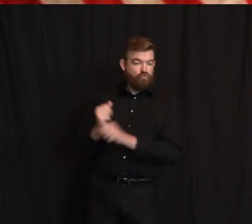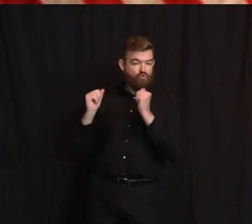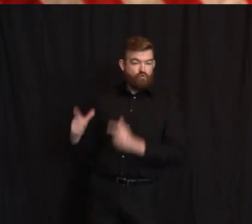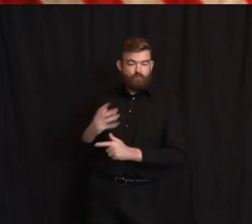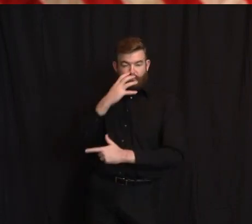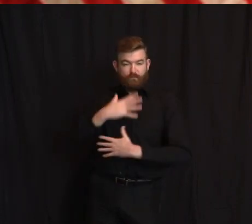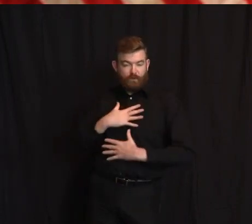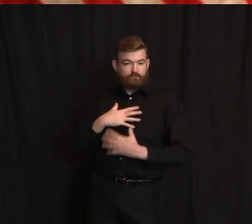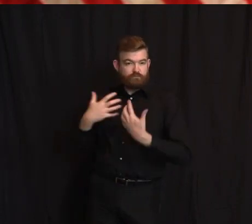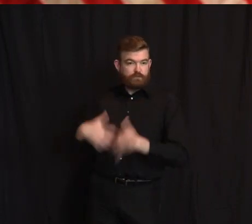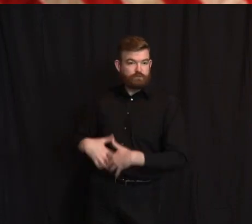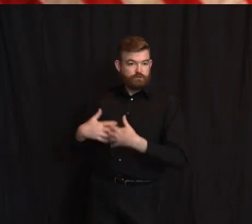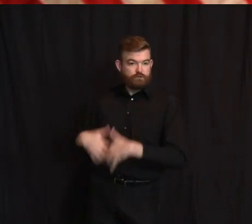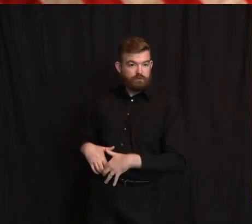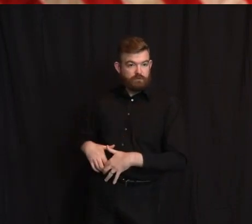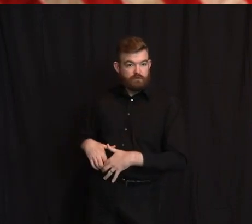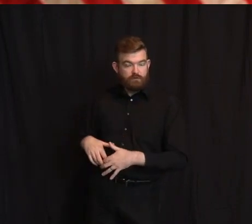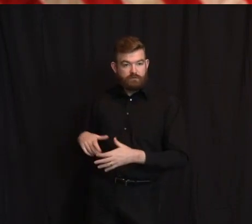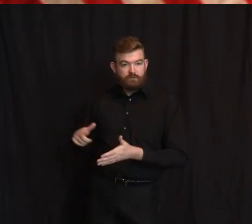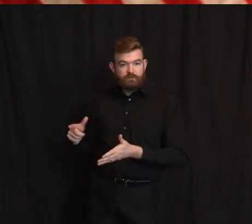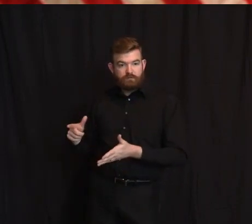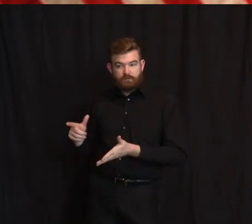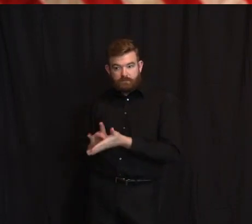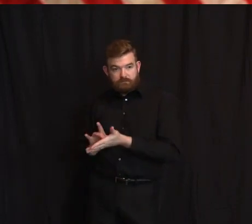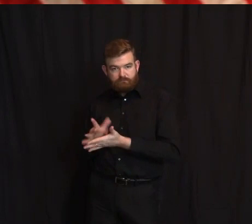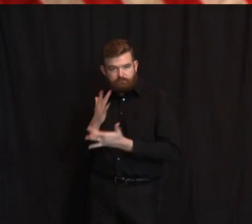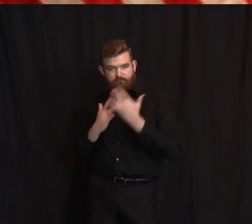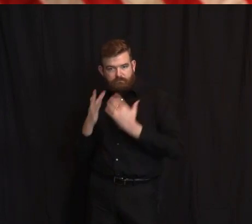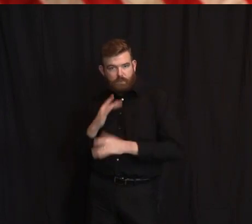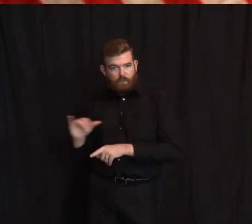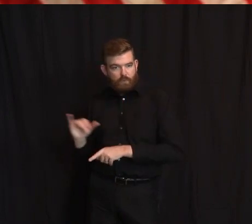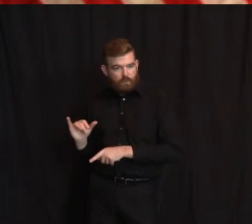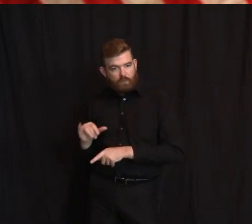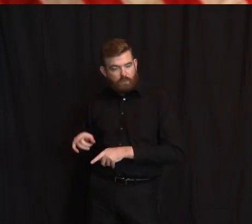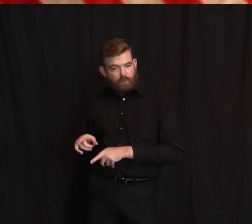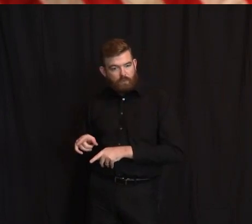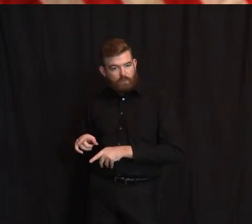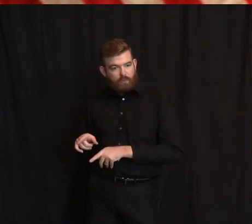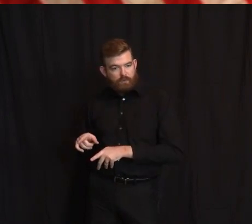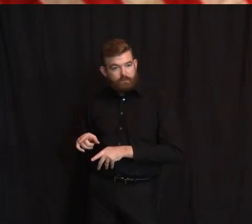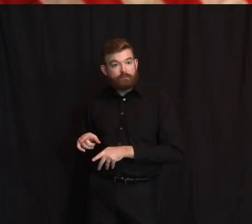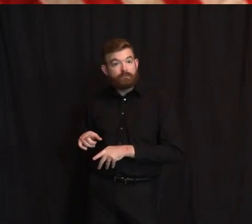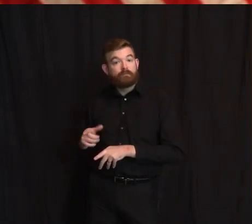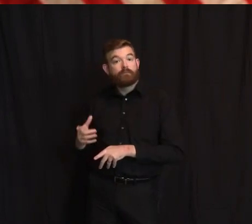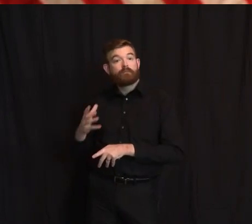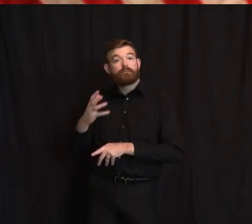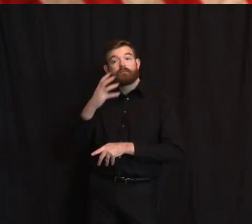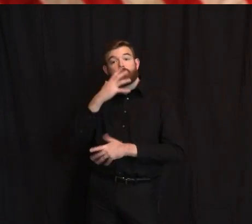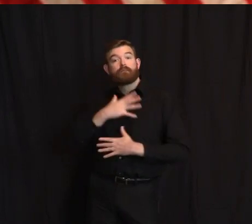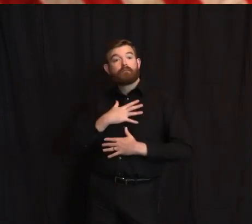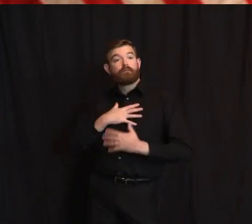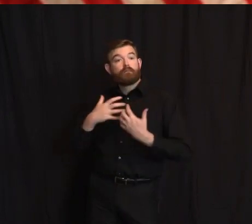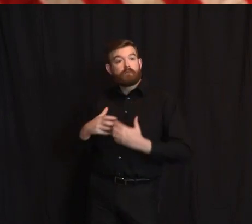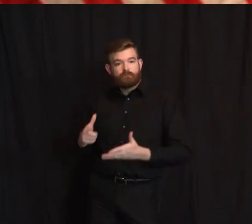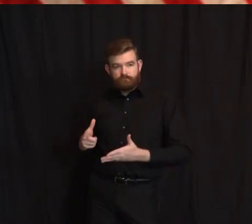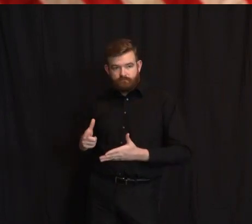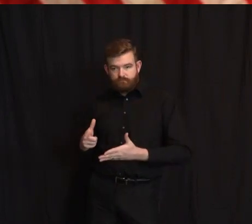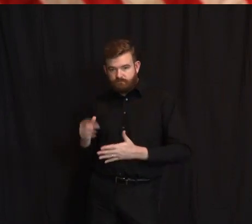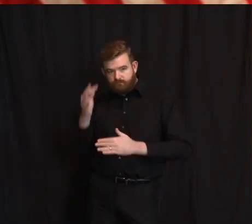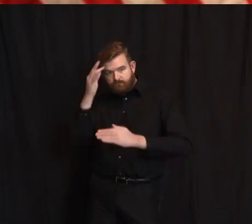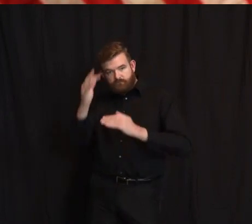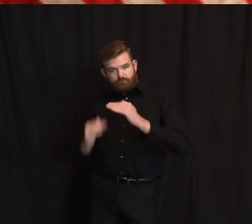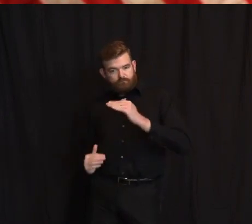PPE, healthcare workers, beds. Am I right in saying this? On ventilators, at least, we're literally at the edge, right? We have